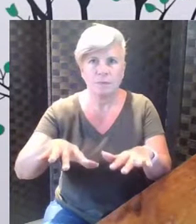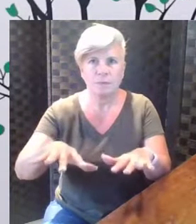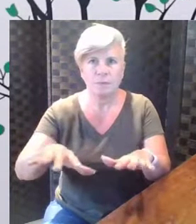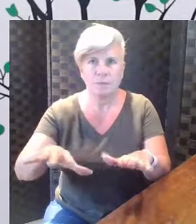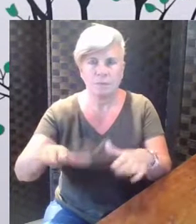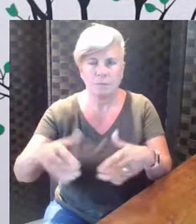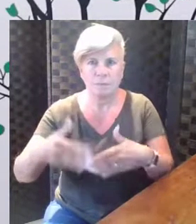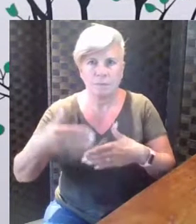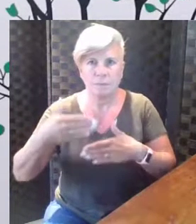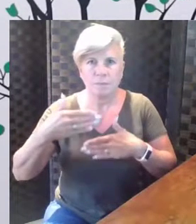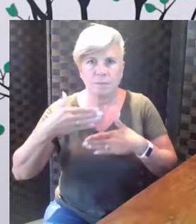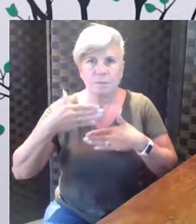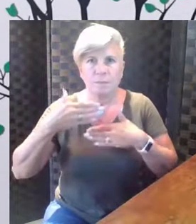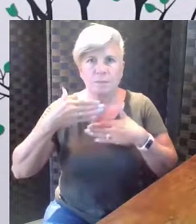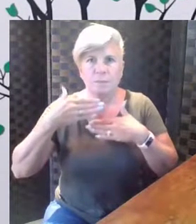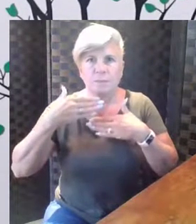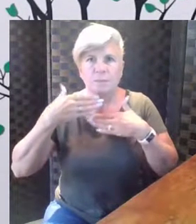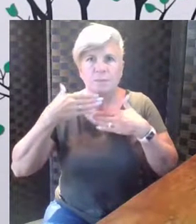In.